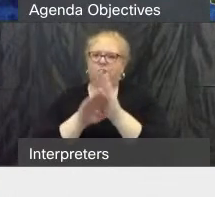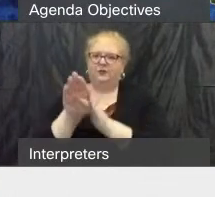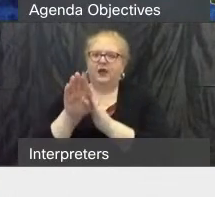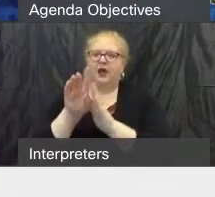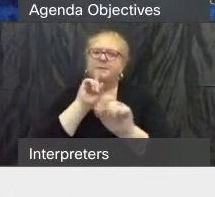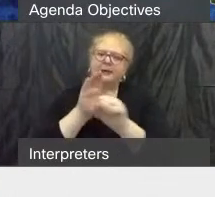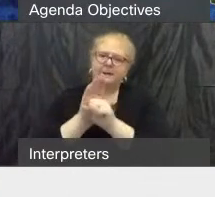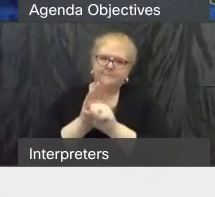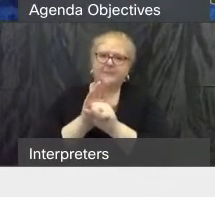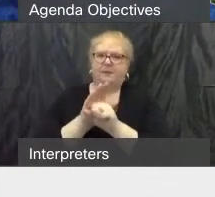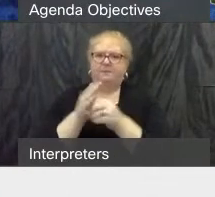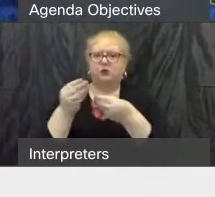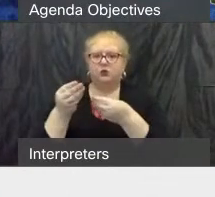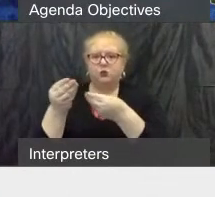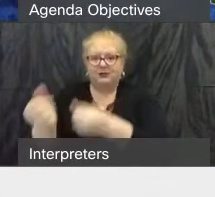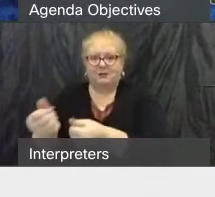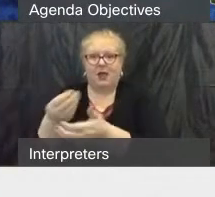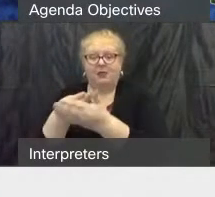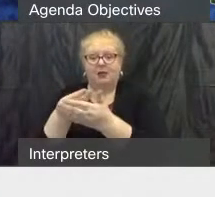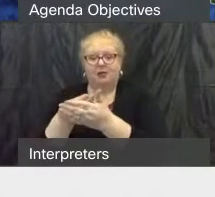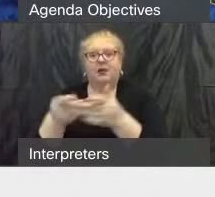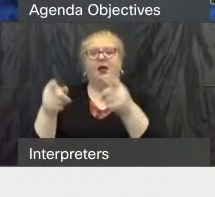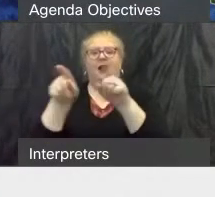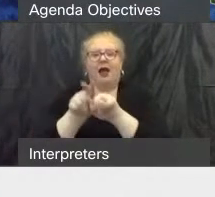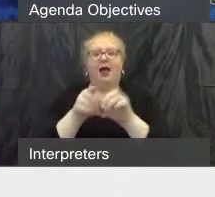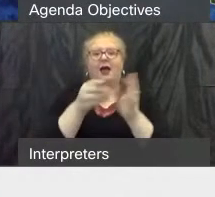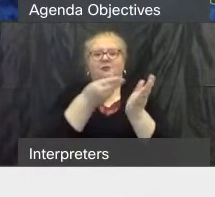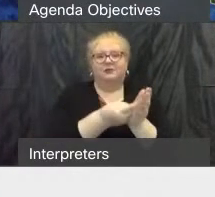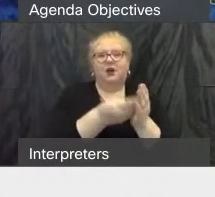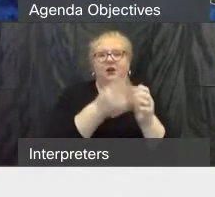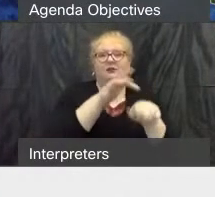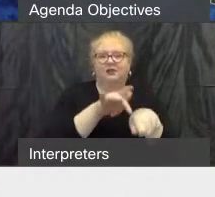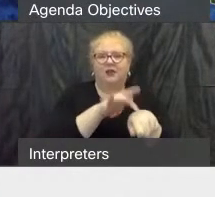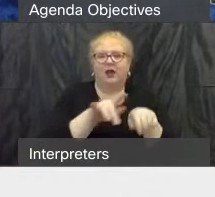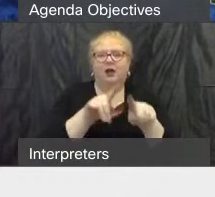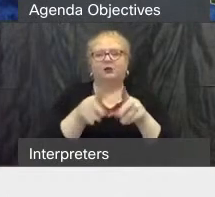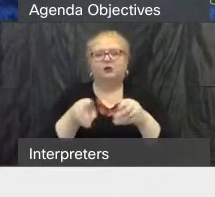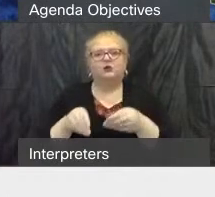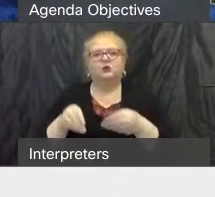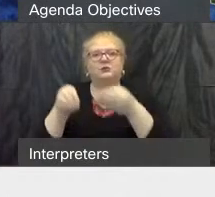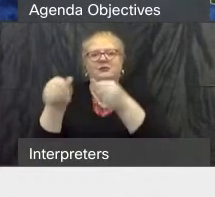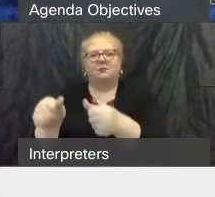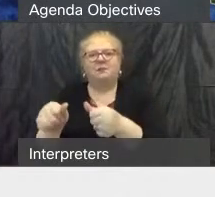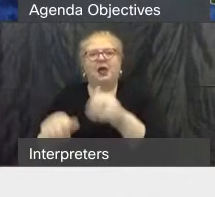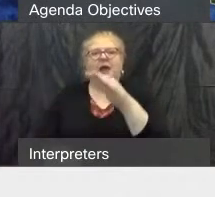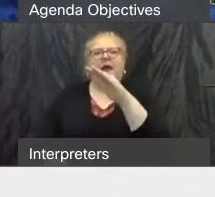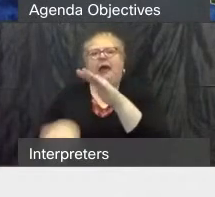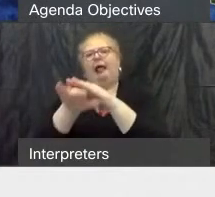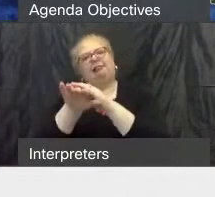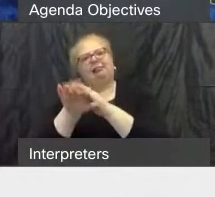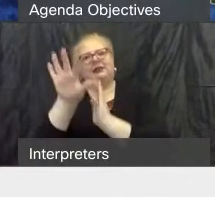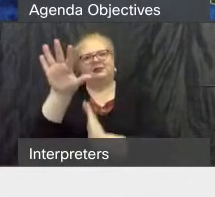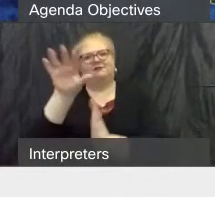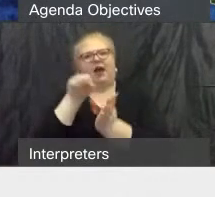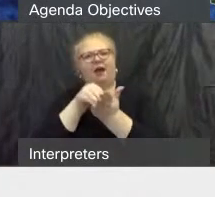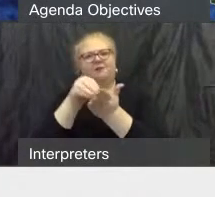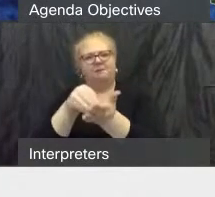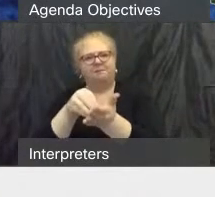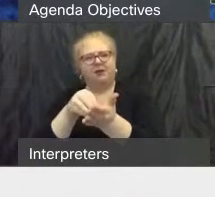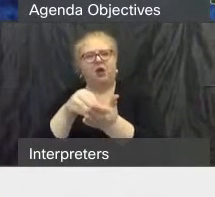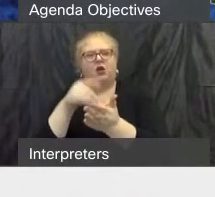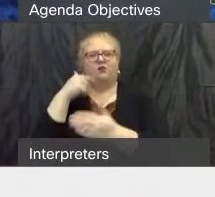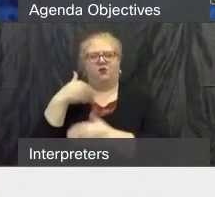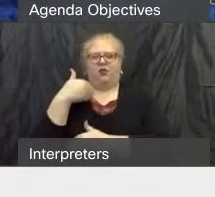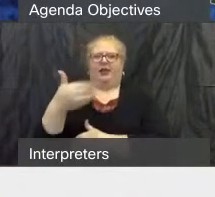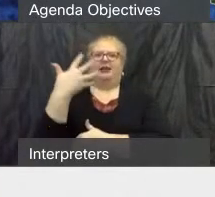spend, as funds are available, at least $5 million each year for the next 5 years, and that's $25